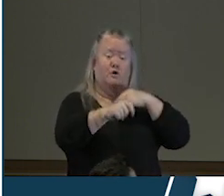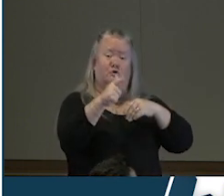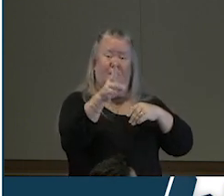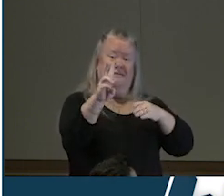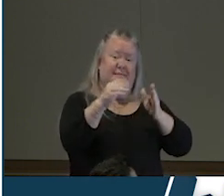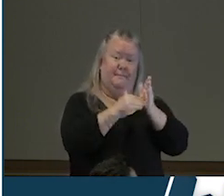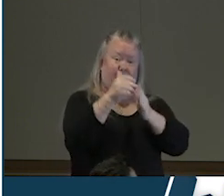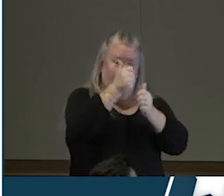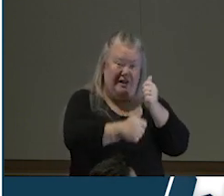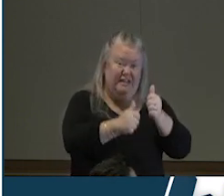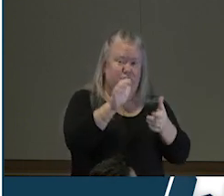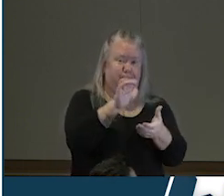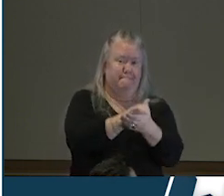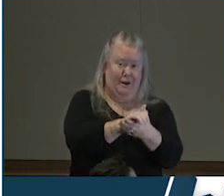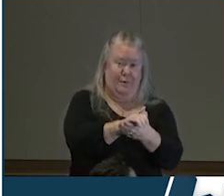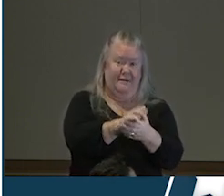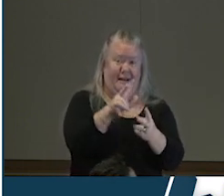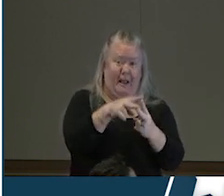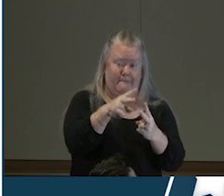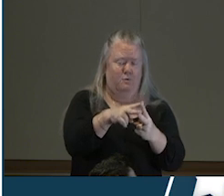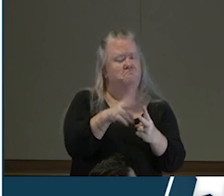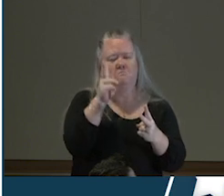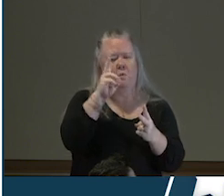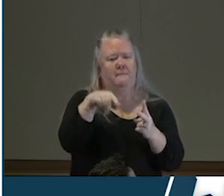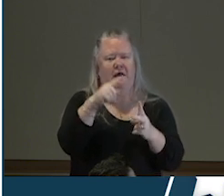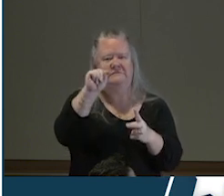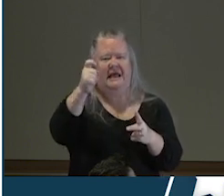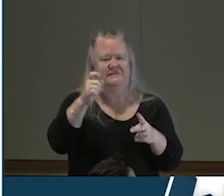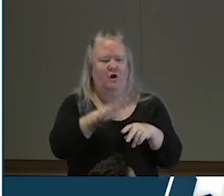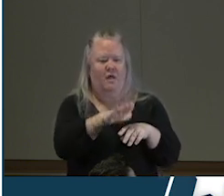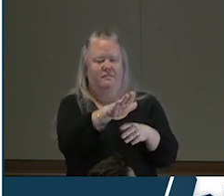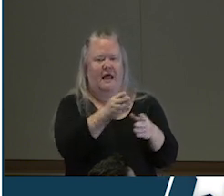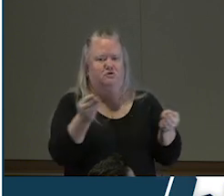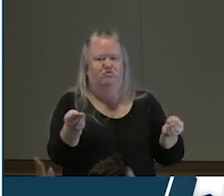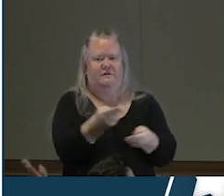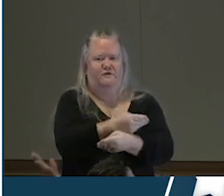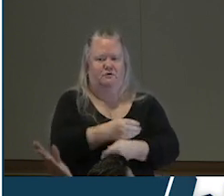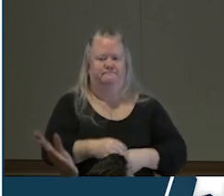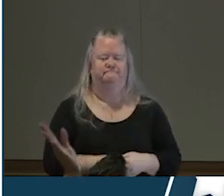26 million per married couple, we're not going to worry about taxes on that transfer.